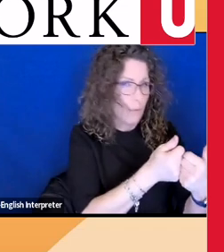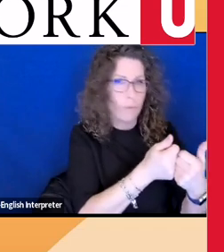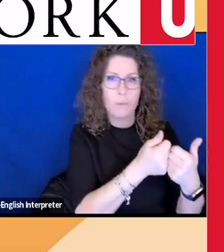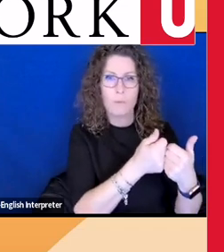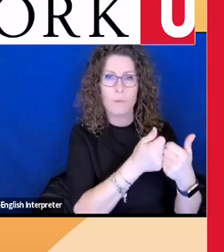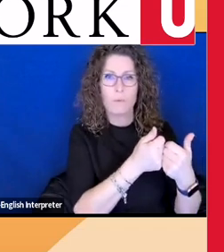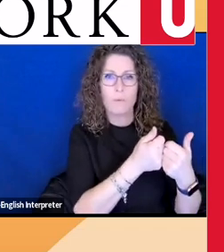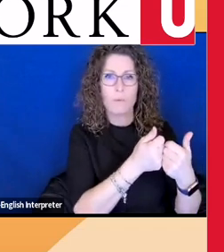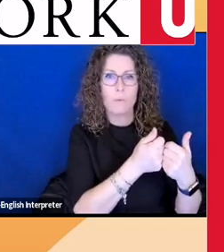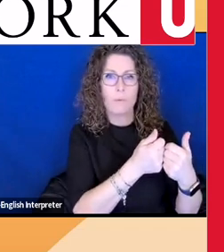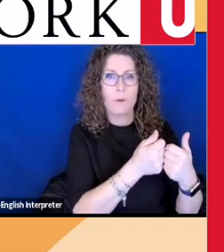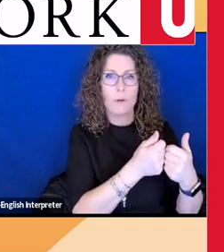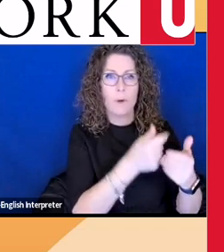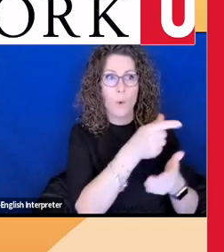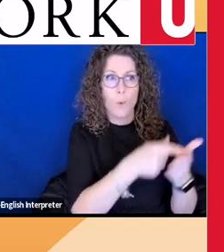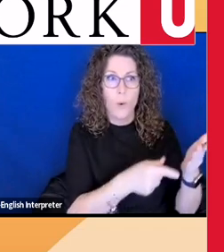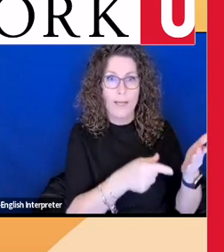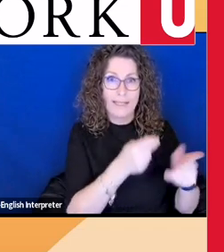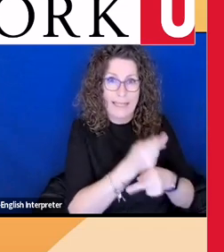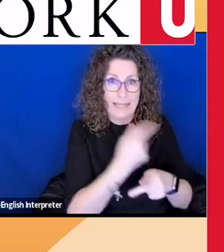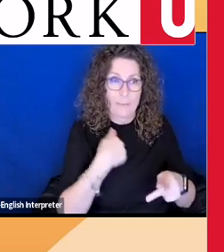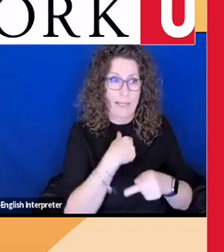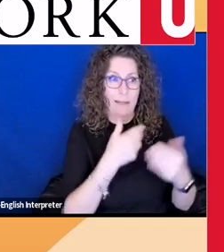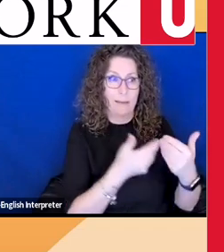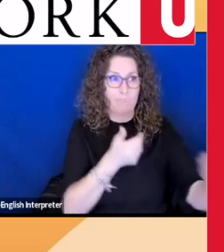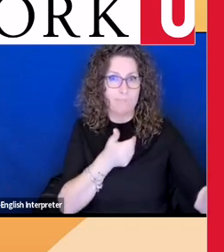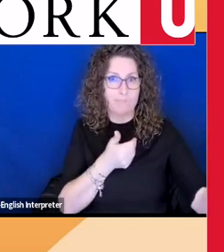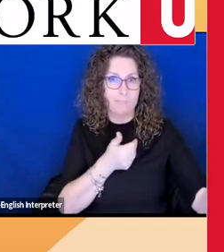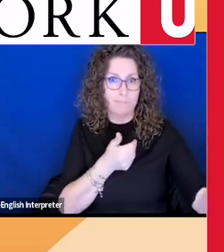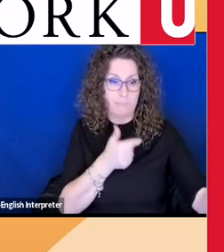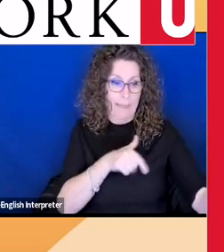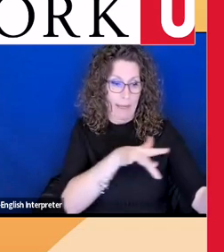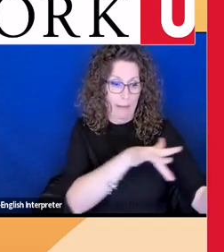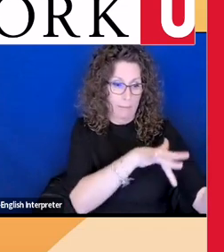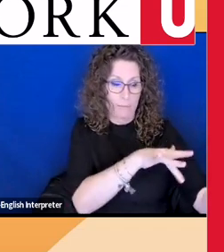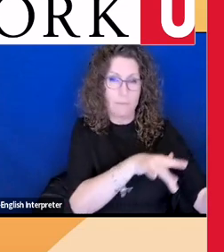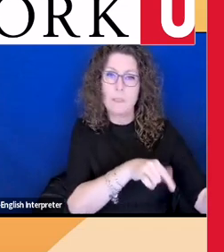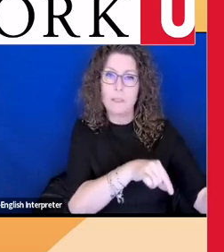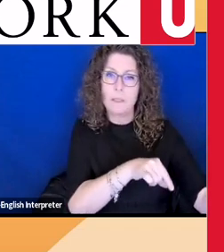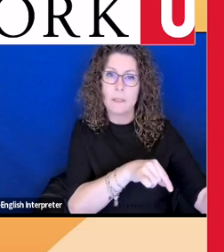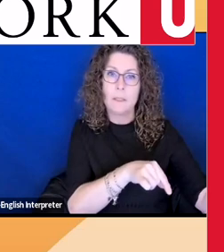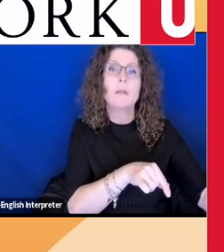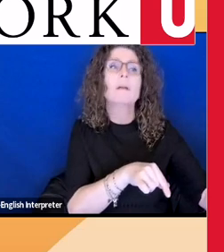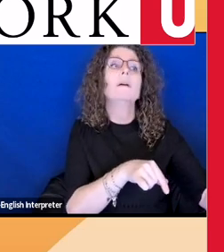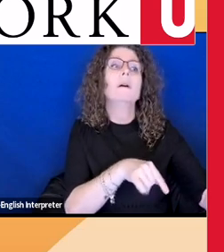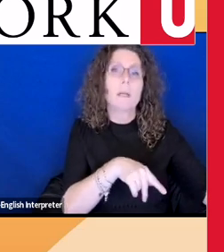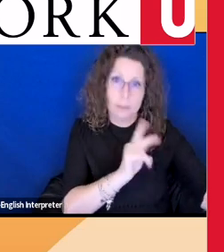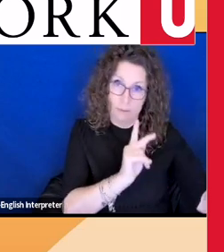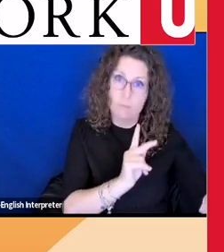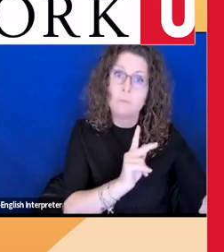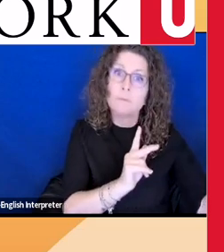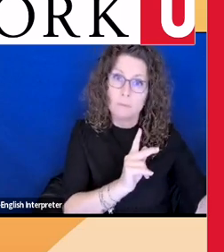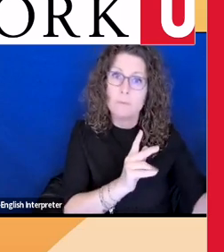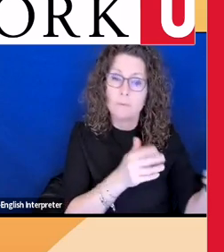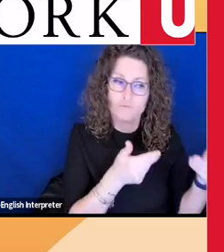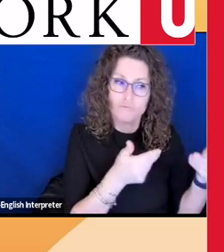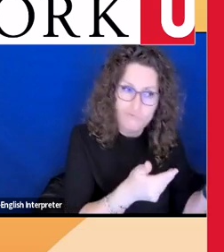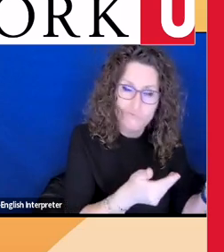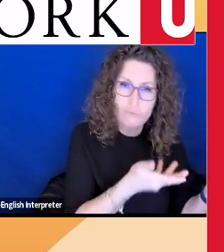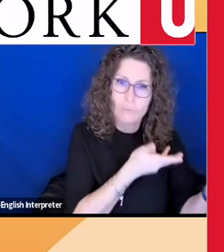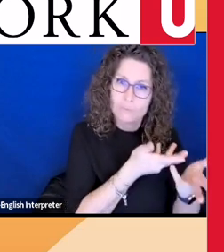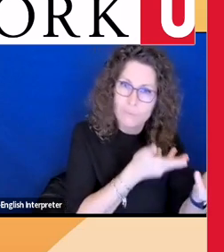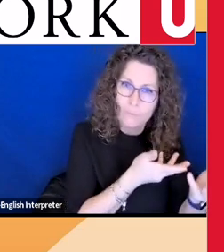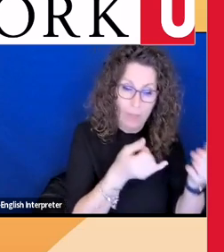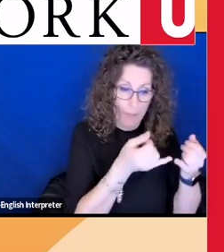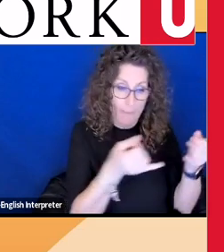space between us. And as such should be a process of consensual engagement, where the boundaries of action are